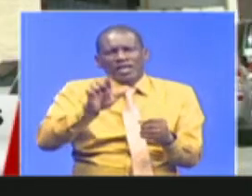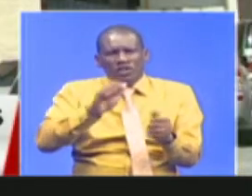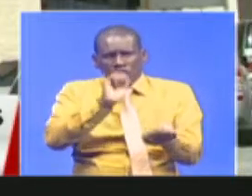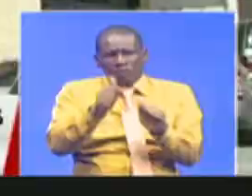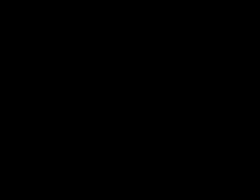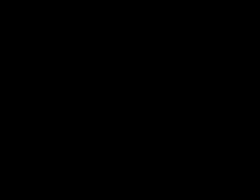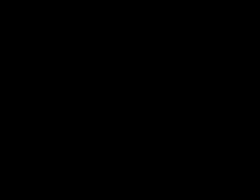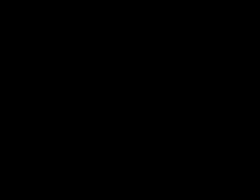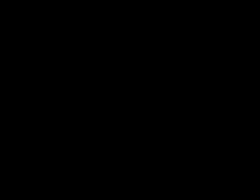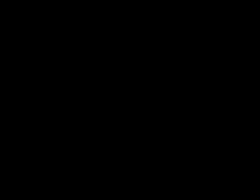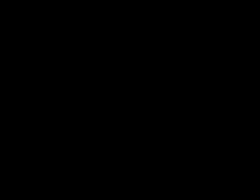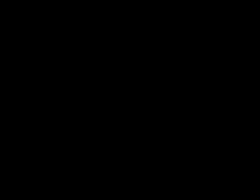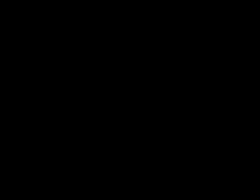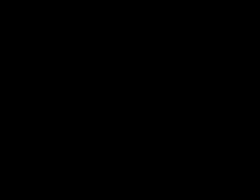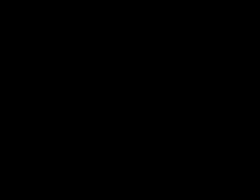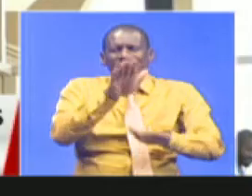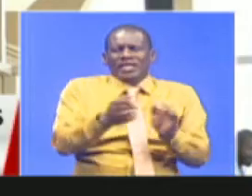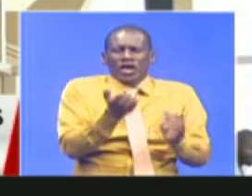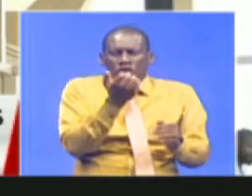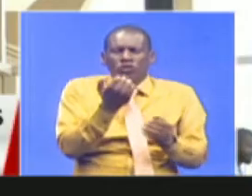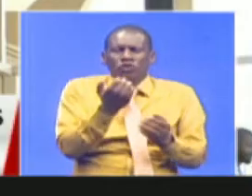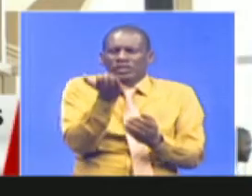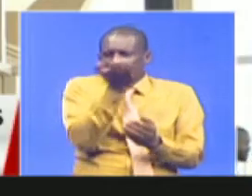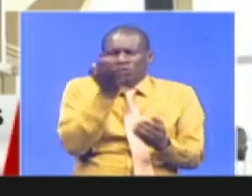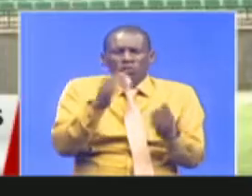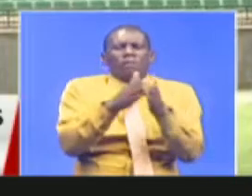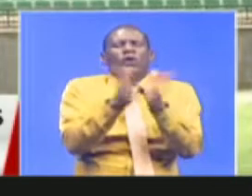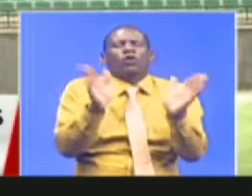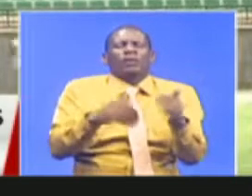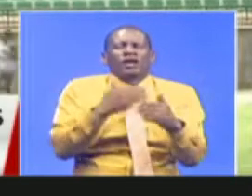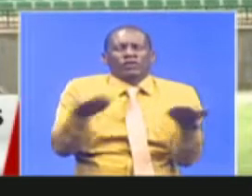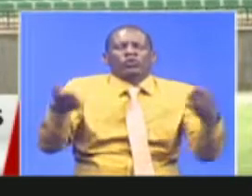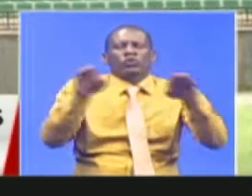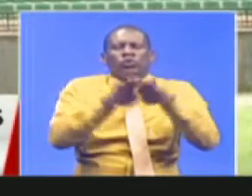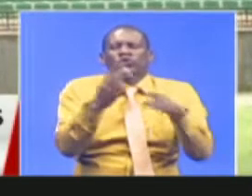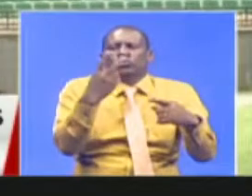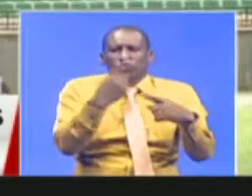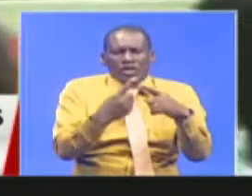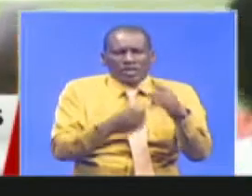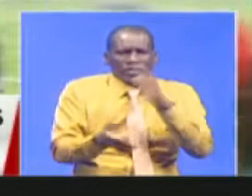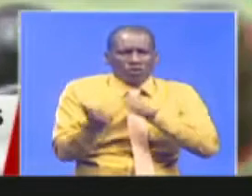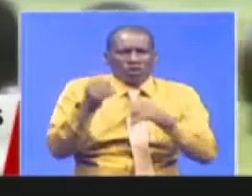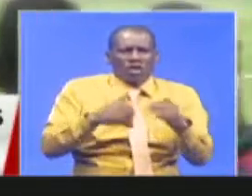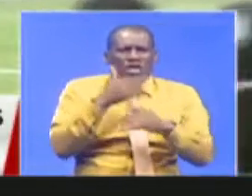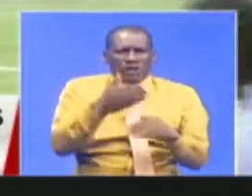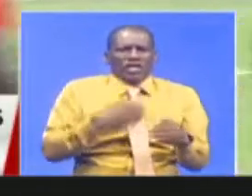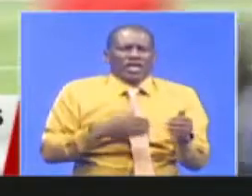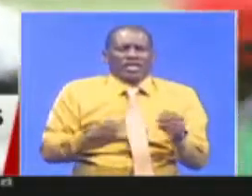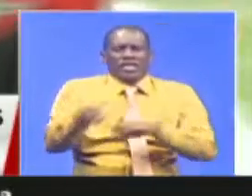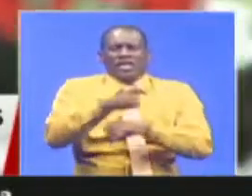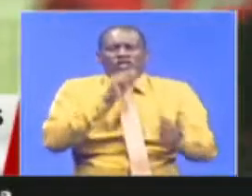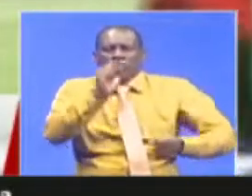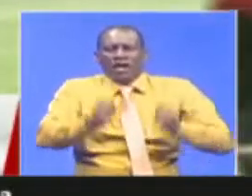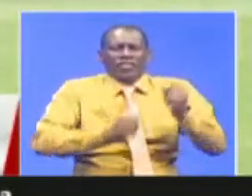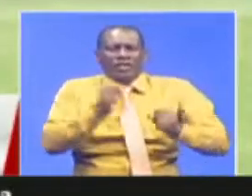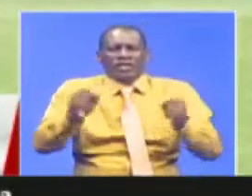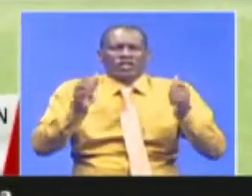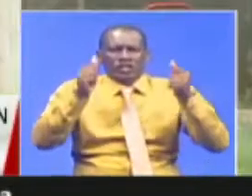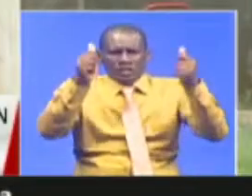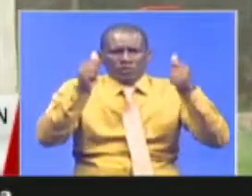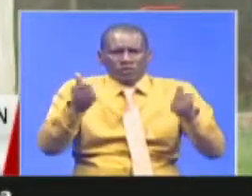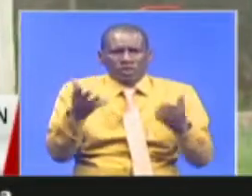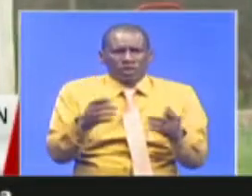glimmer of hope that since its closure 2 years ago, after it hosted the National Athletics Championship, but it is not yet